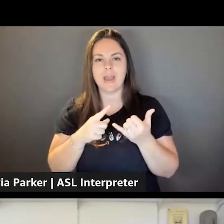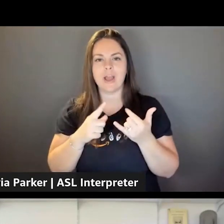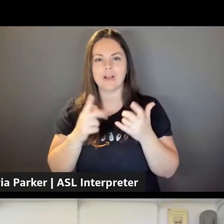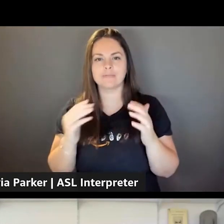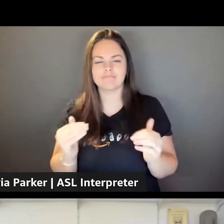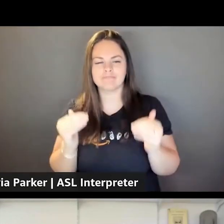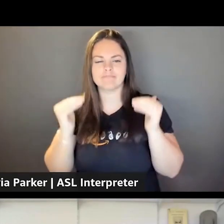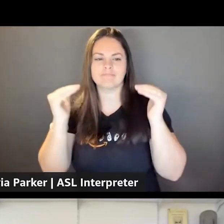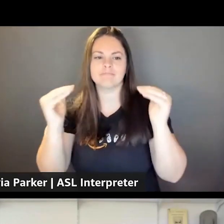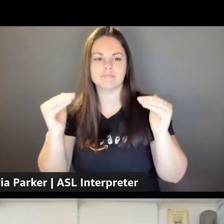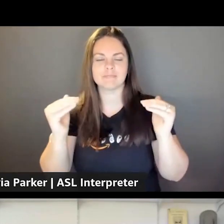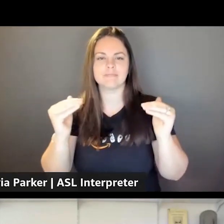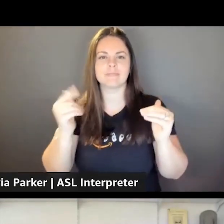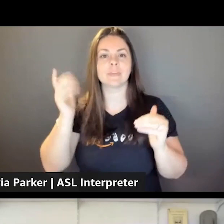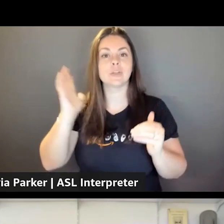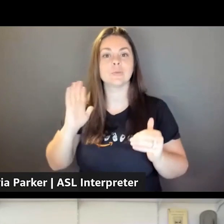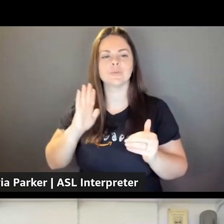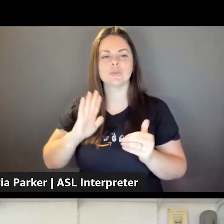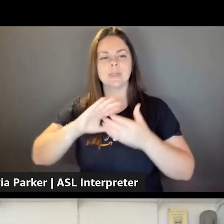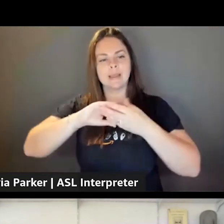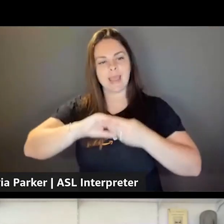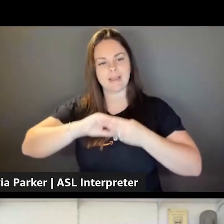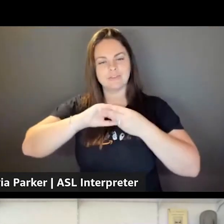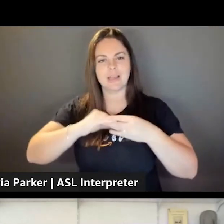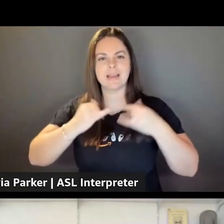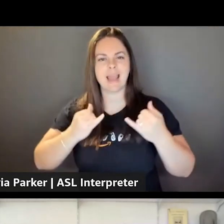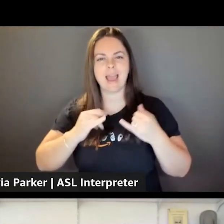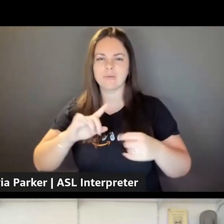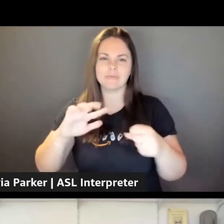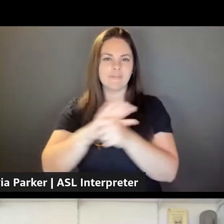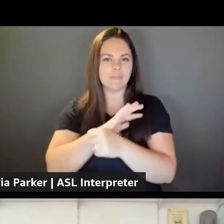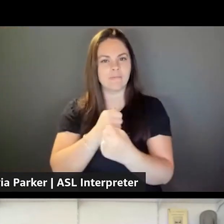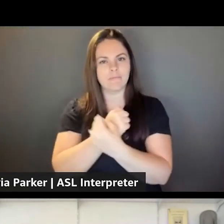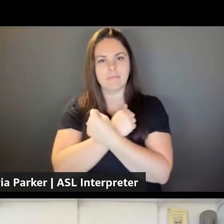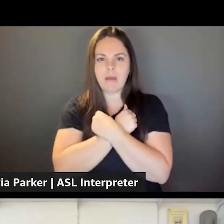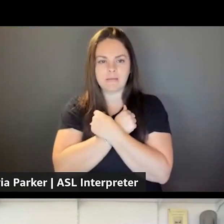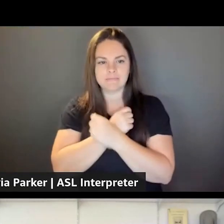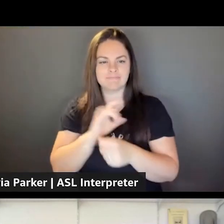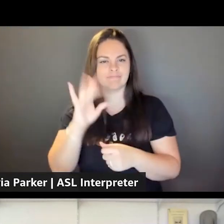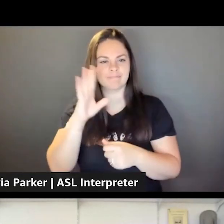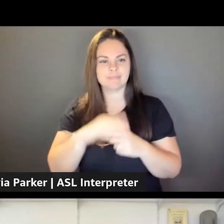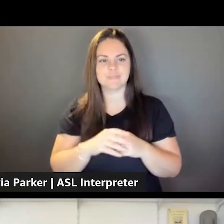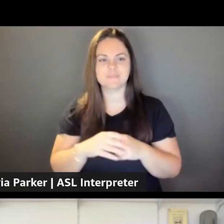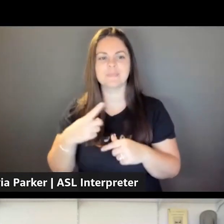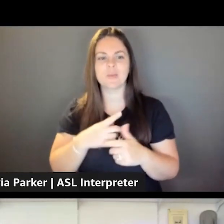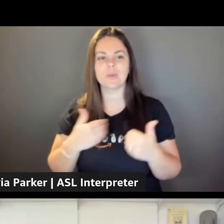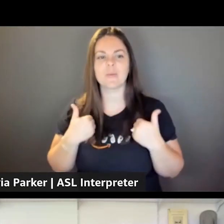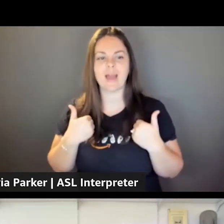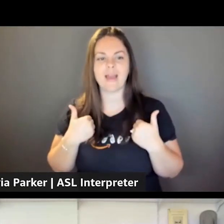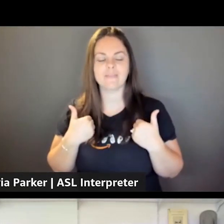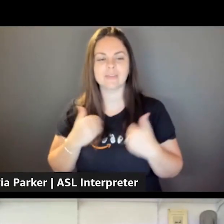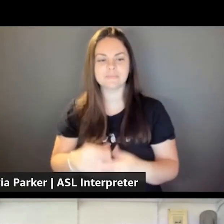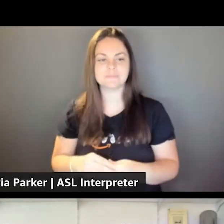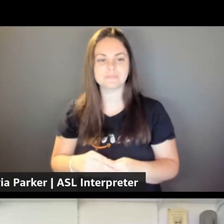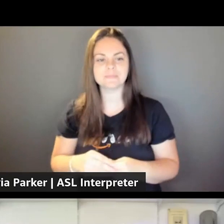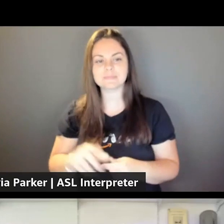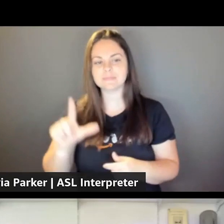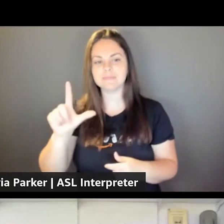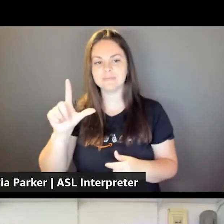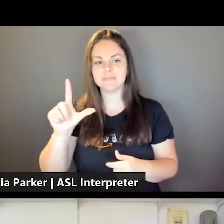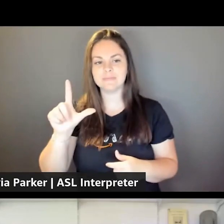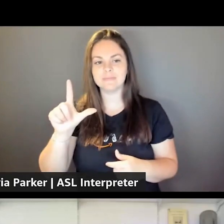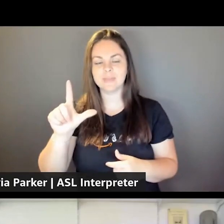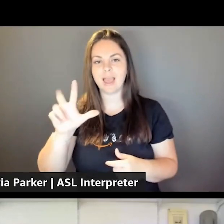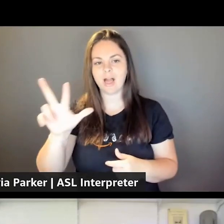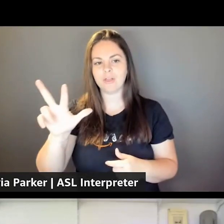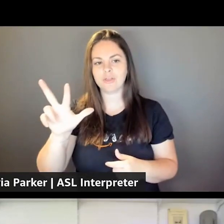If we started off as a handshake, we're hugging. Okay. We're gonna have L3 constructs, which are these high level. Think